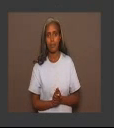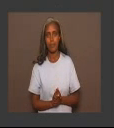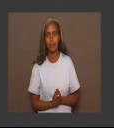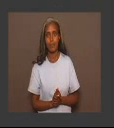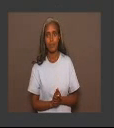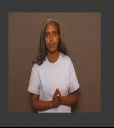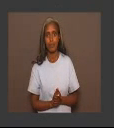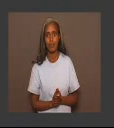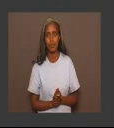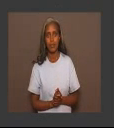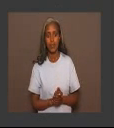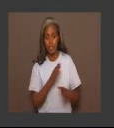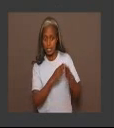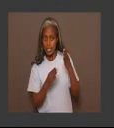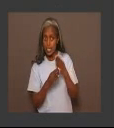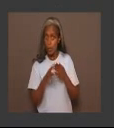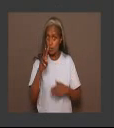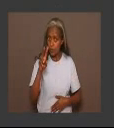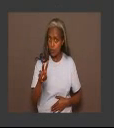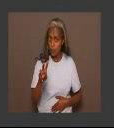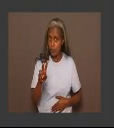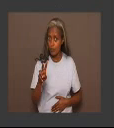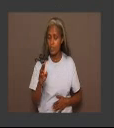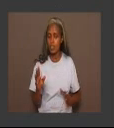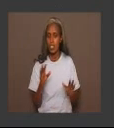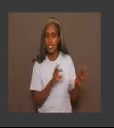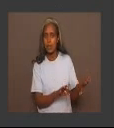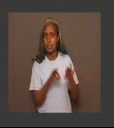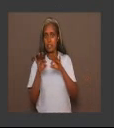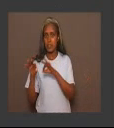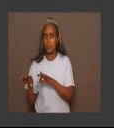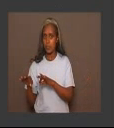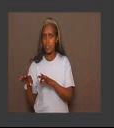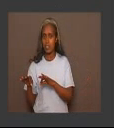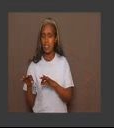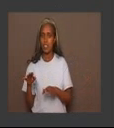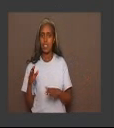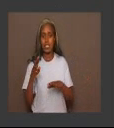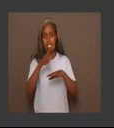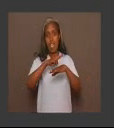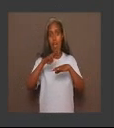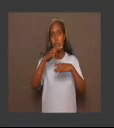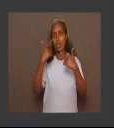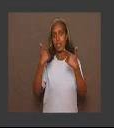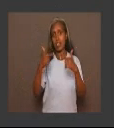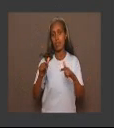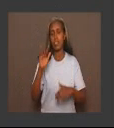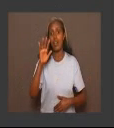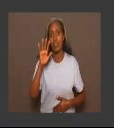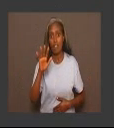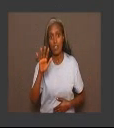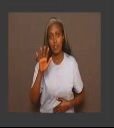Step 2 is to substitute the upper limit